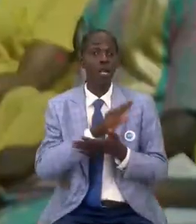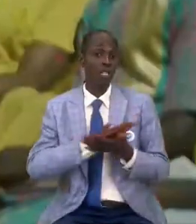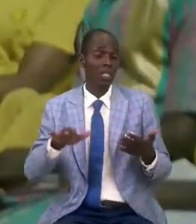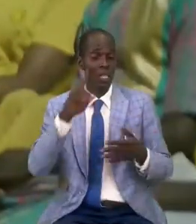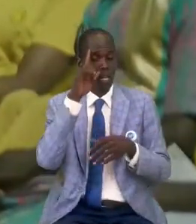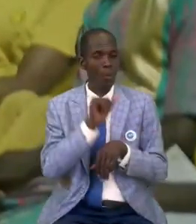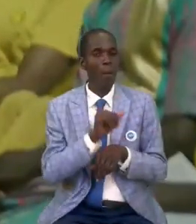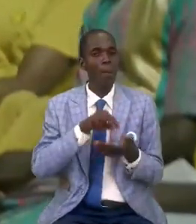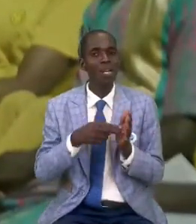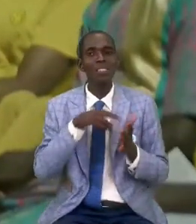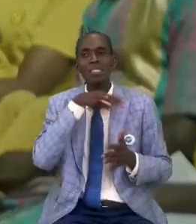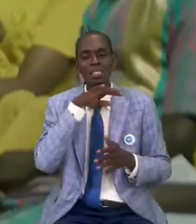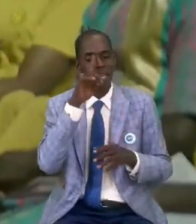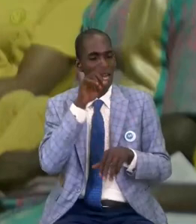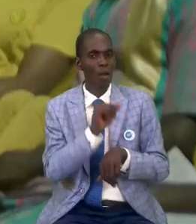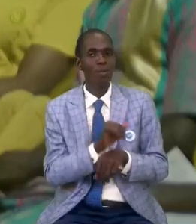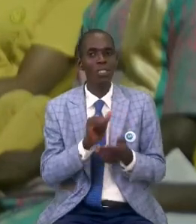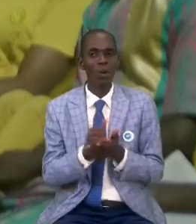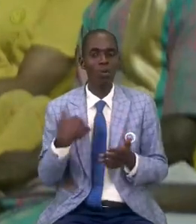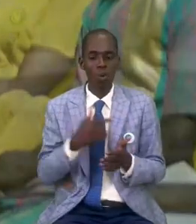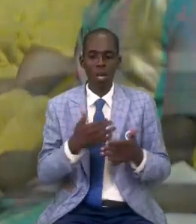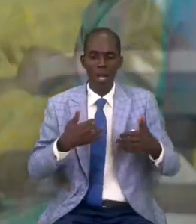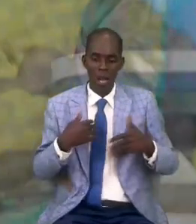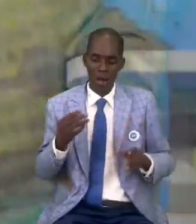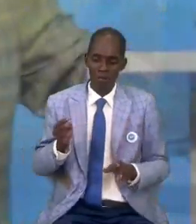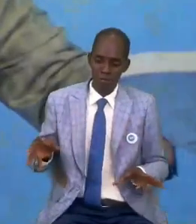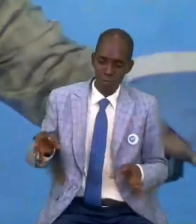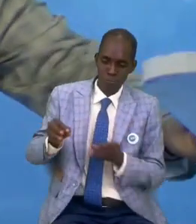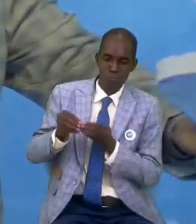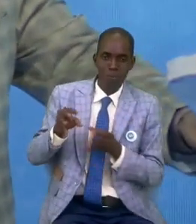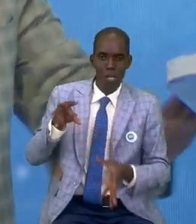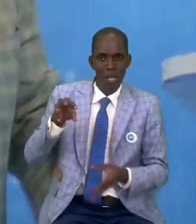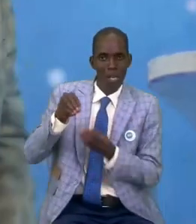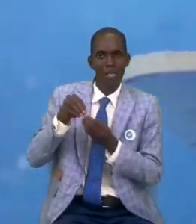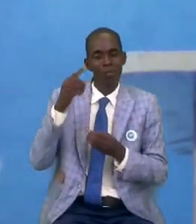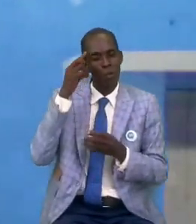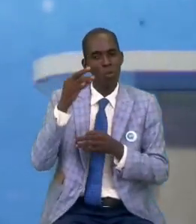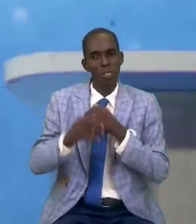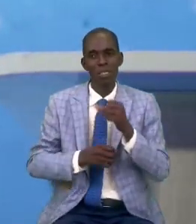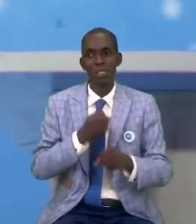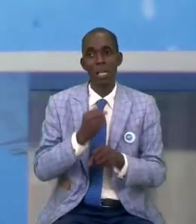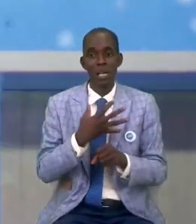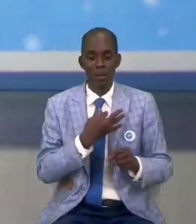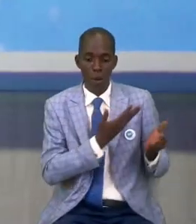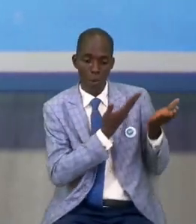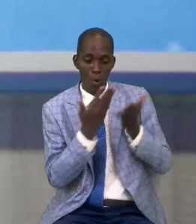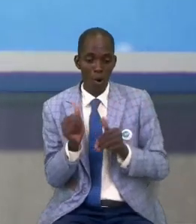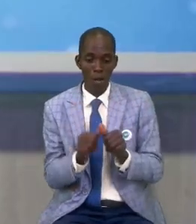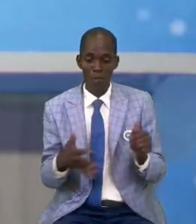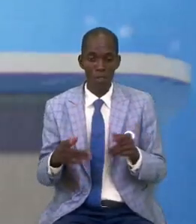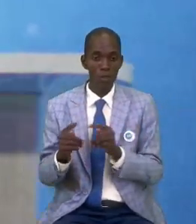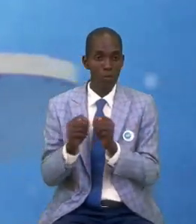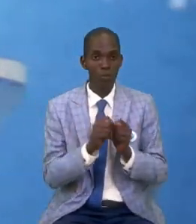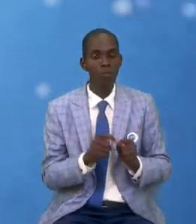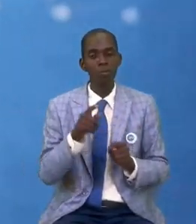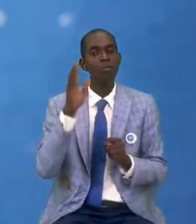unclean habits. And when you put everything together, we have unclean character, unclean life. And now we need